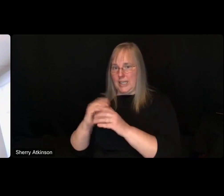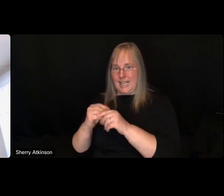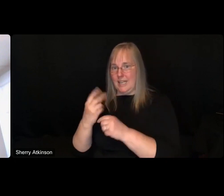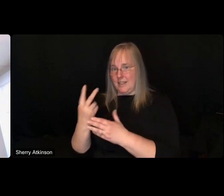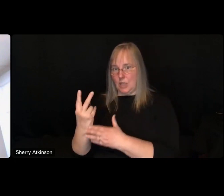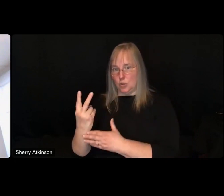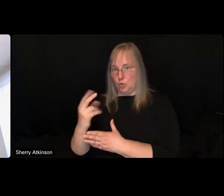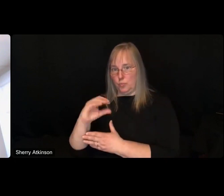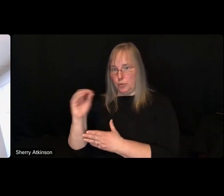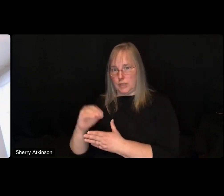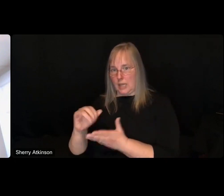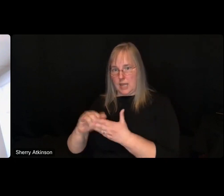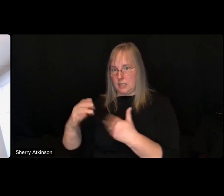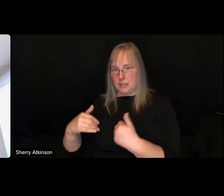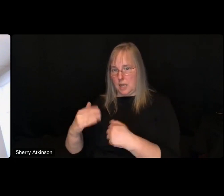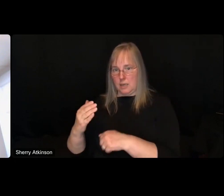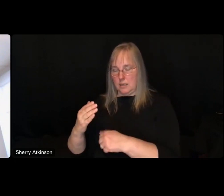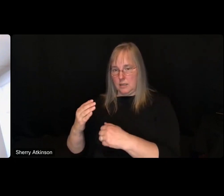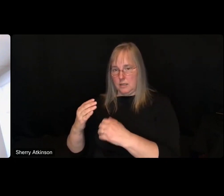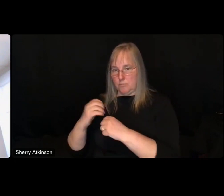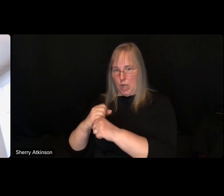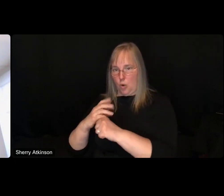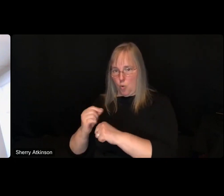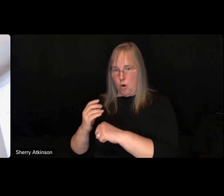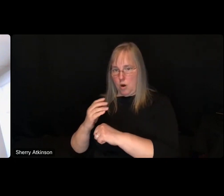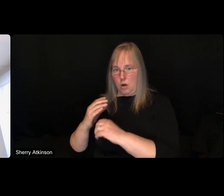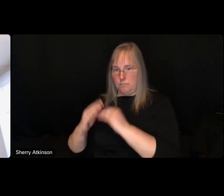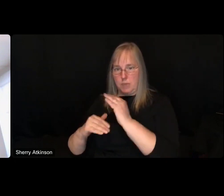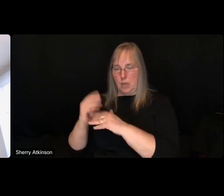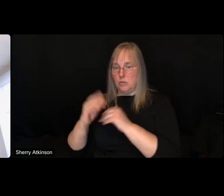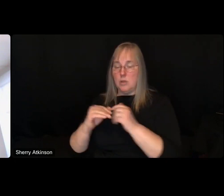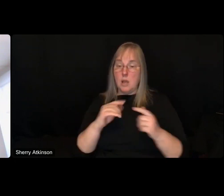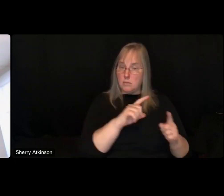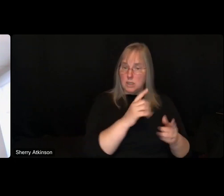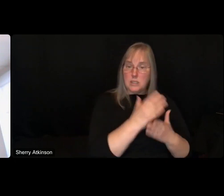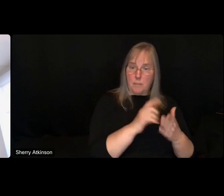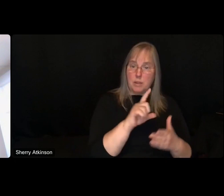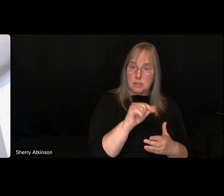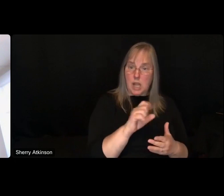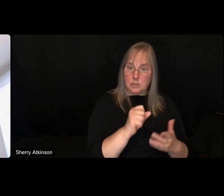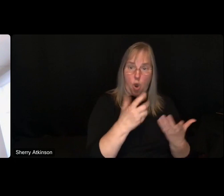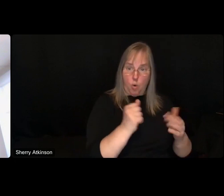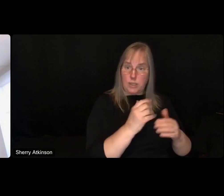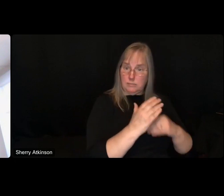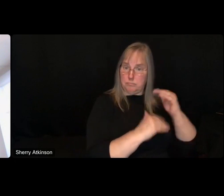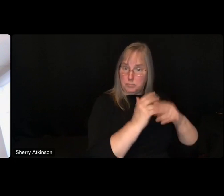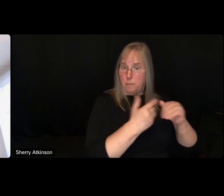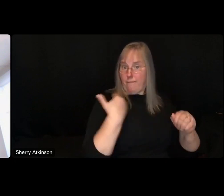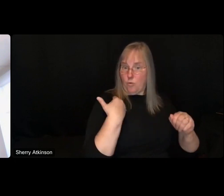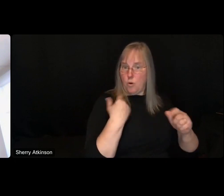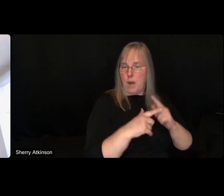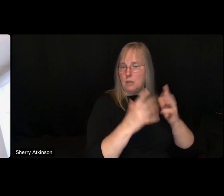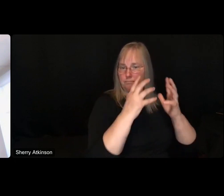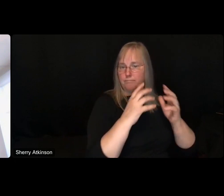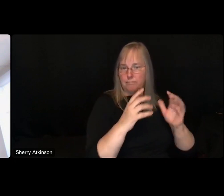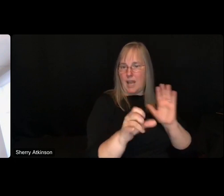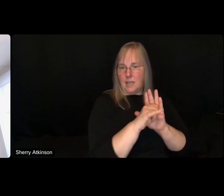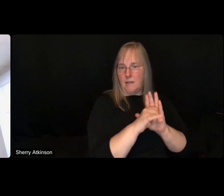unprotected. It's on lots that are already developed, but they've been identified for redevelopment potential.